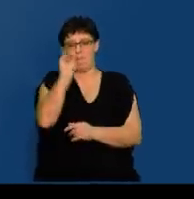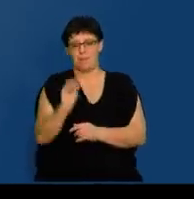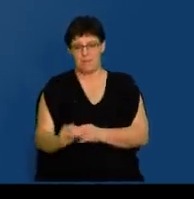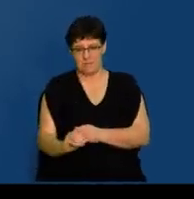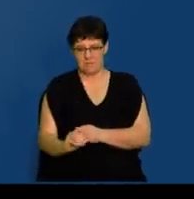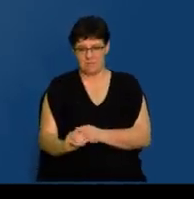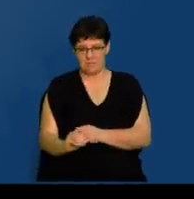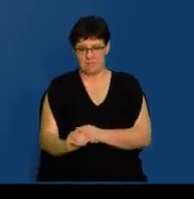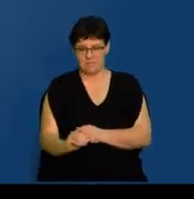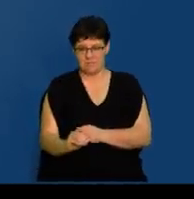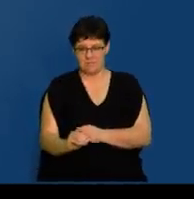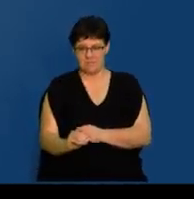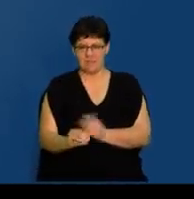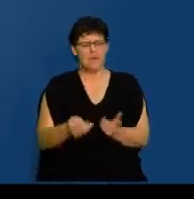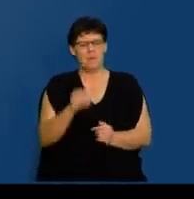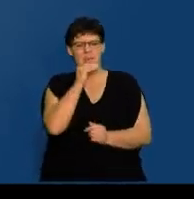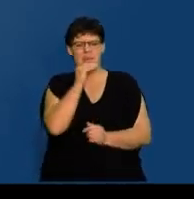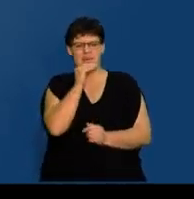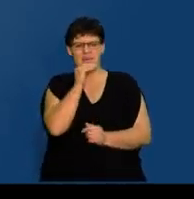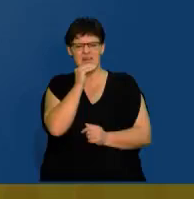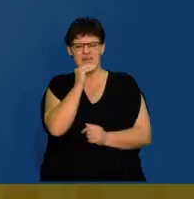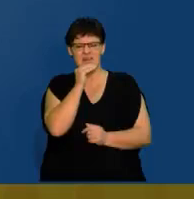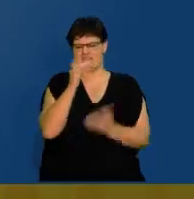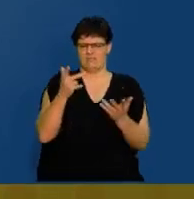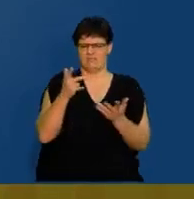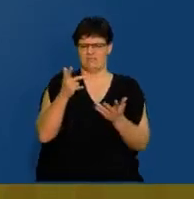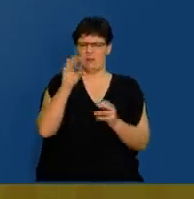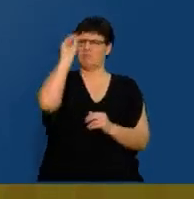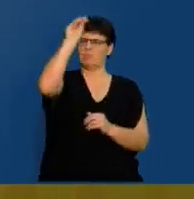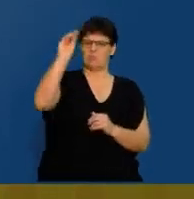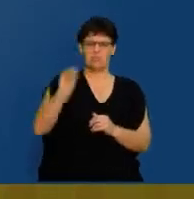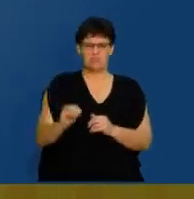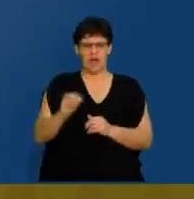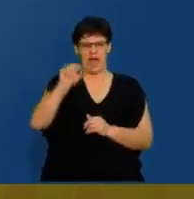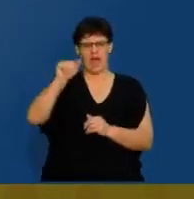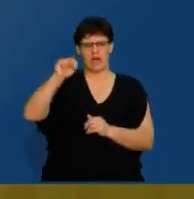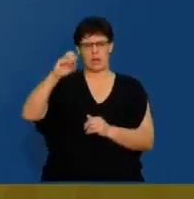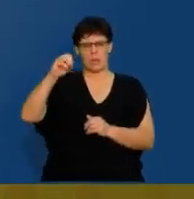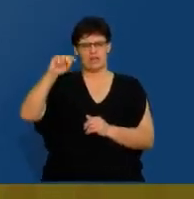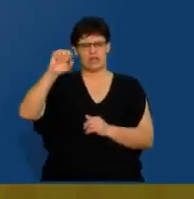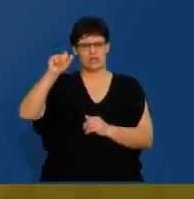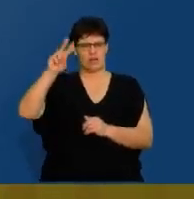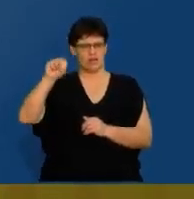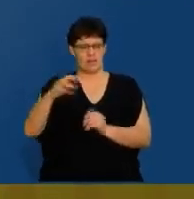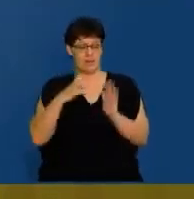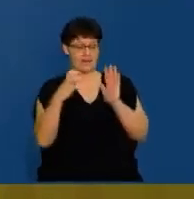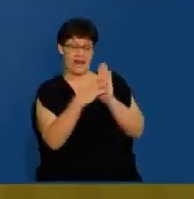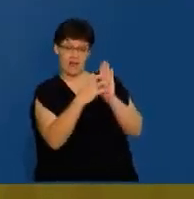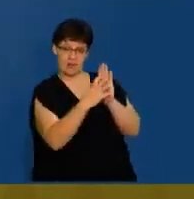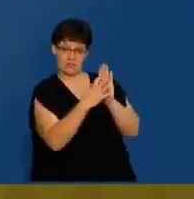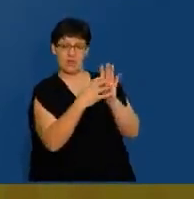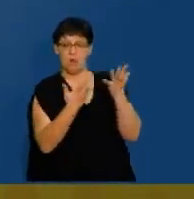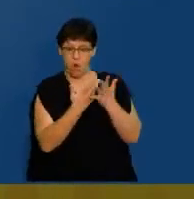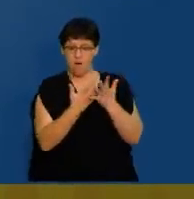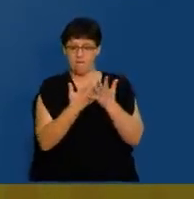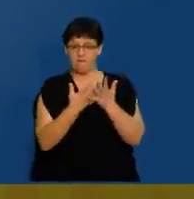to them. What do I mean by the term annotation? Well, often in this section there are diagrams of, in